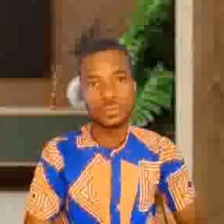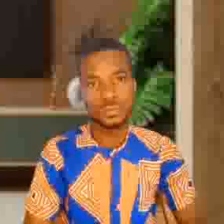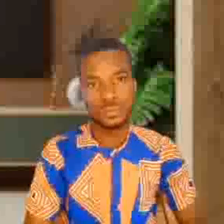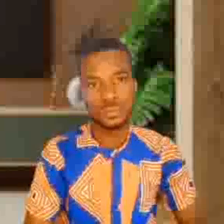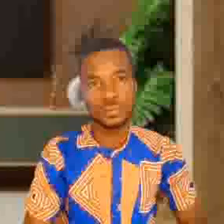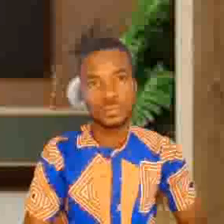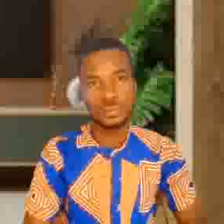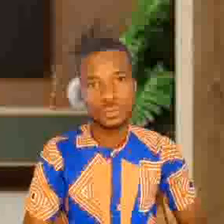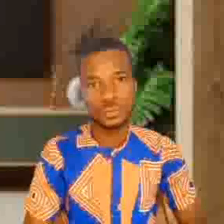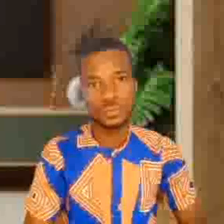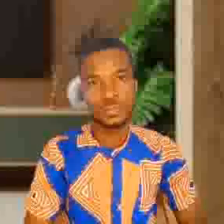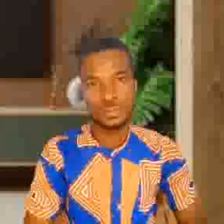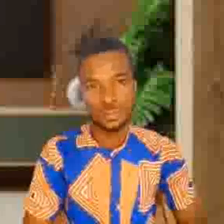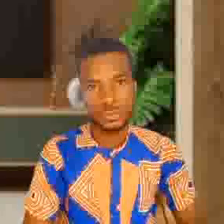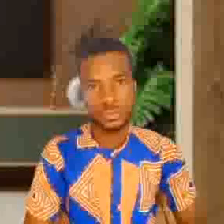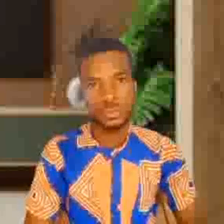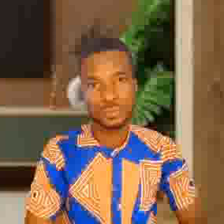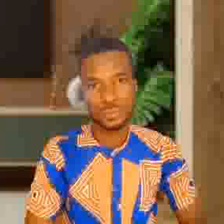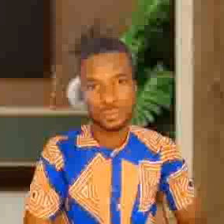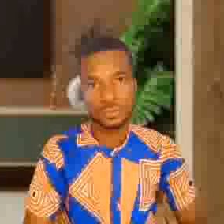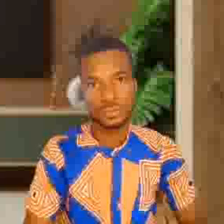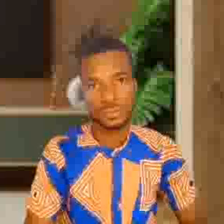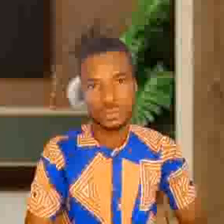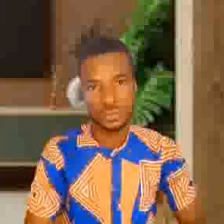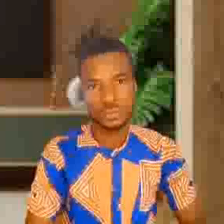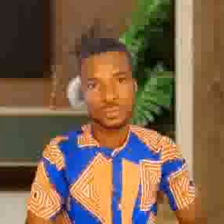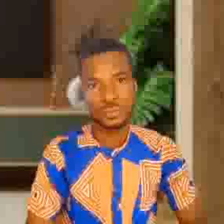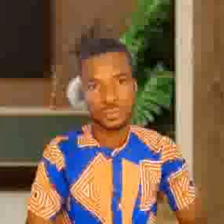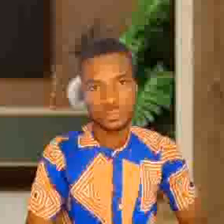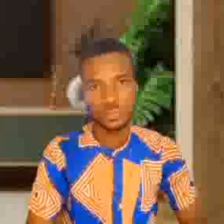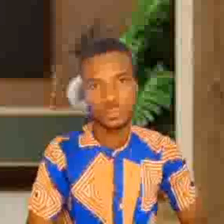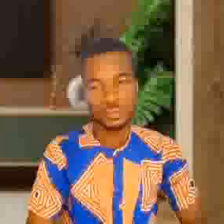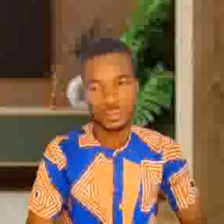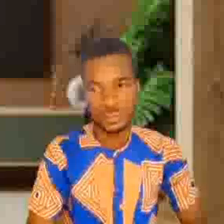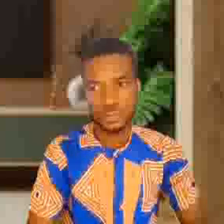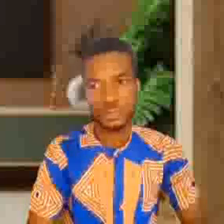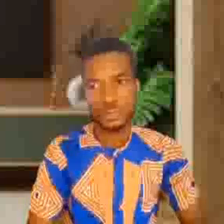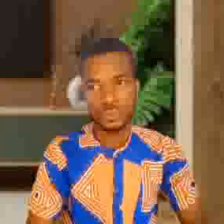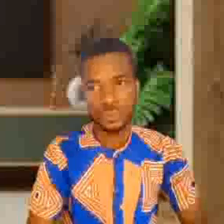And then it was during the discussion, he now opened my eyes to see that the man's wife was bedridden.